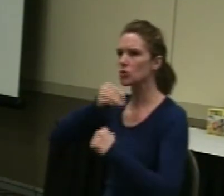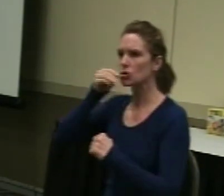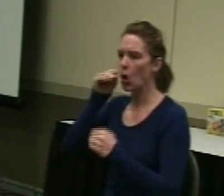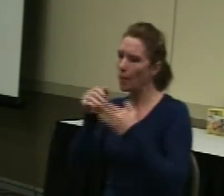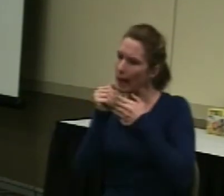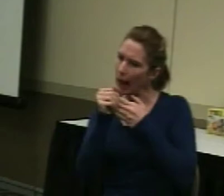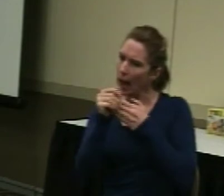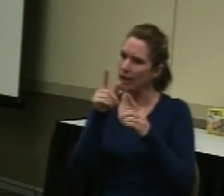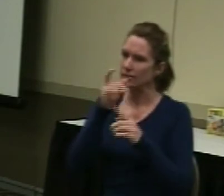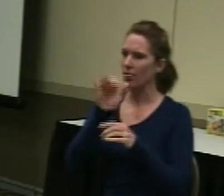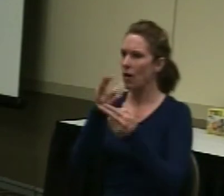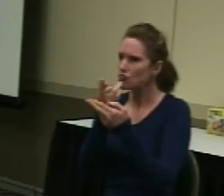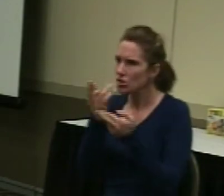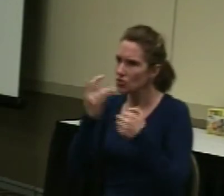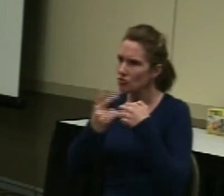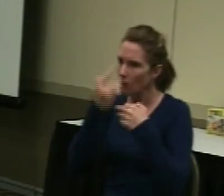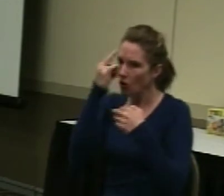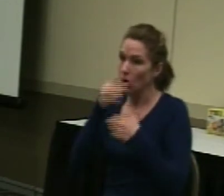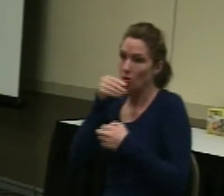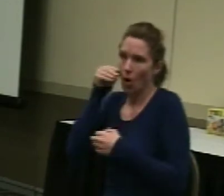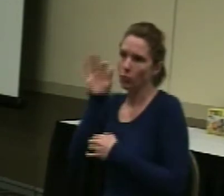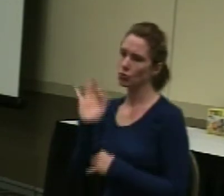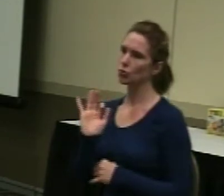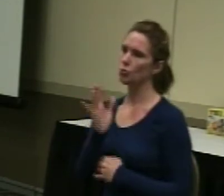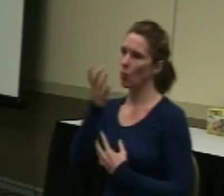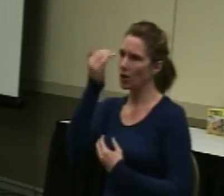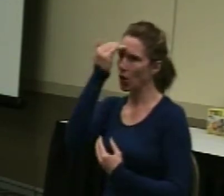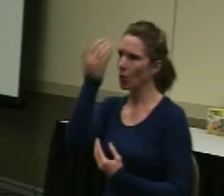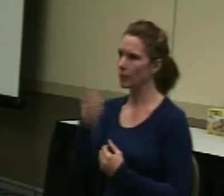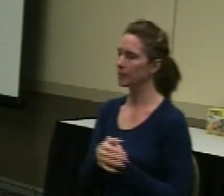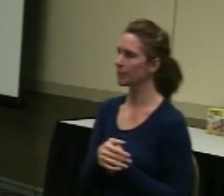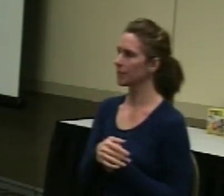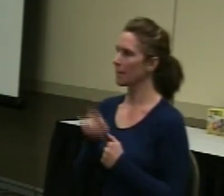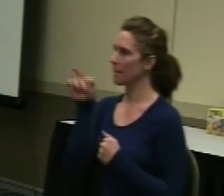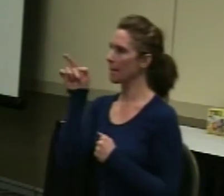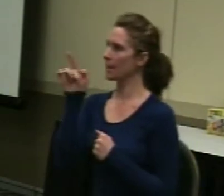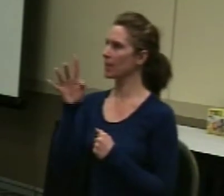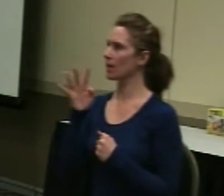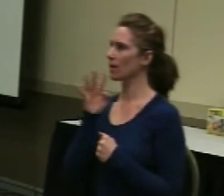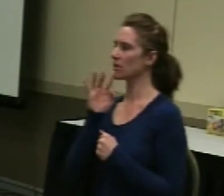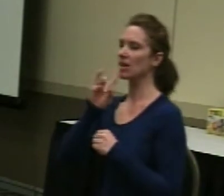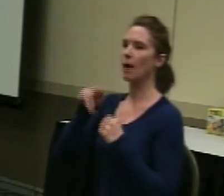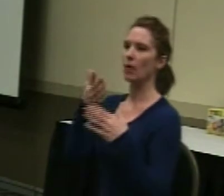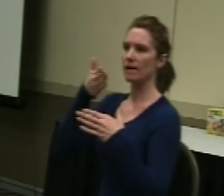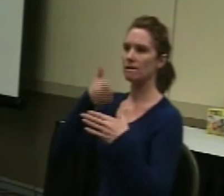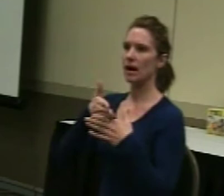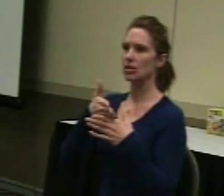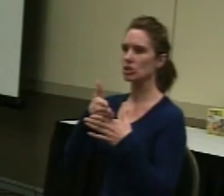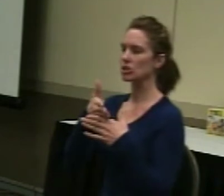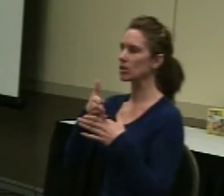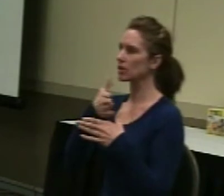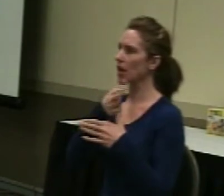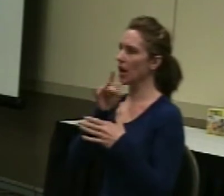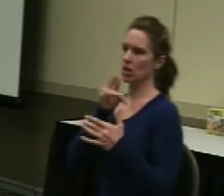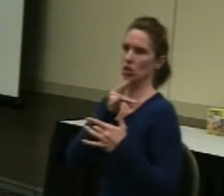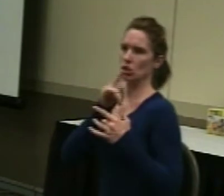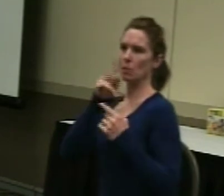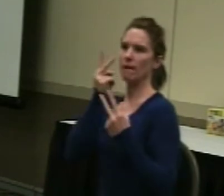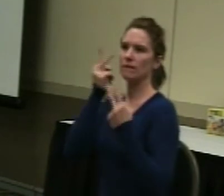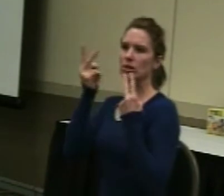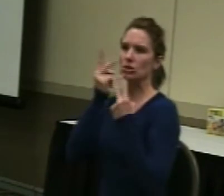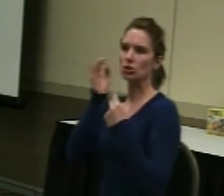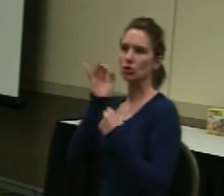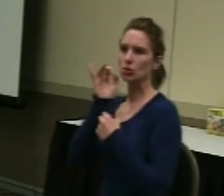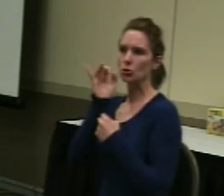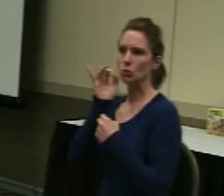and resources are there for her at home. It talks about her intervention is also concerned about her vision, but nowhere else